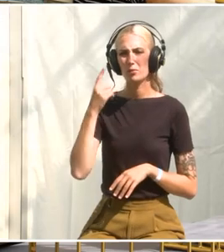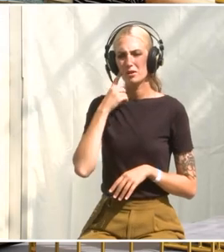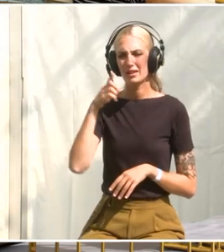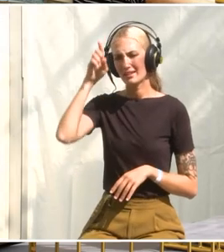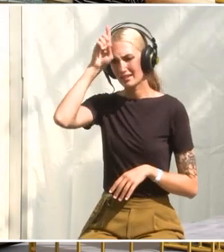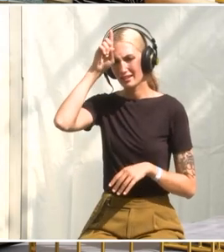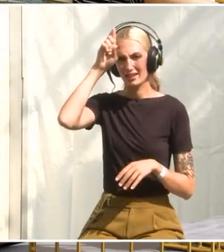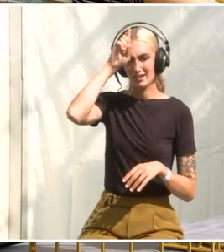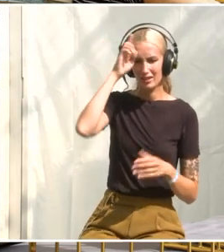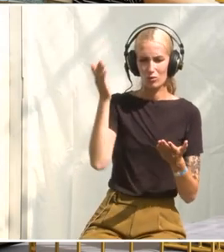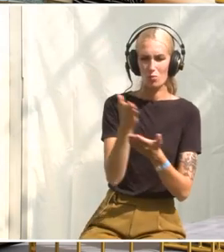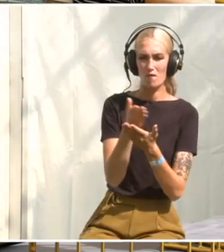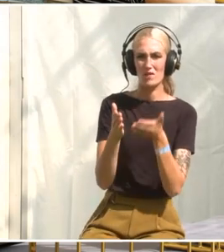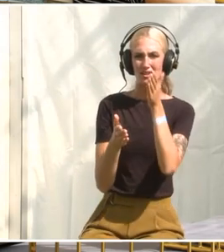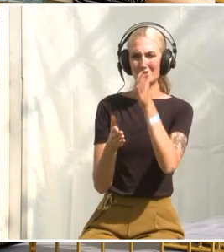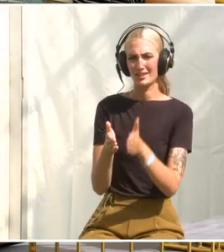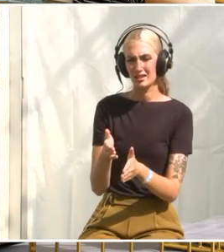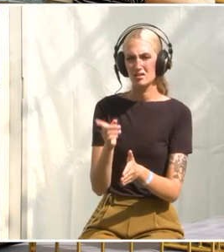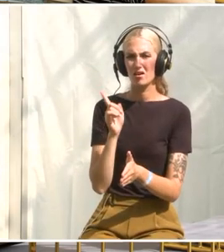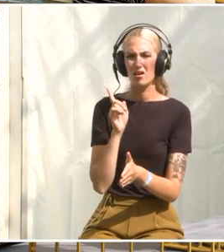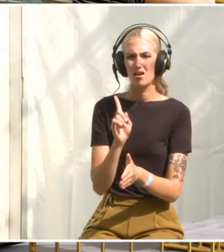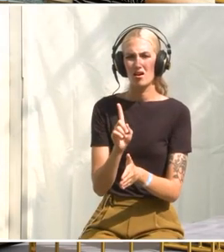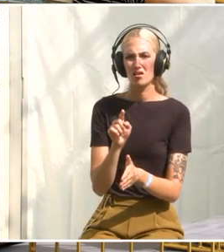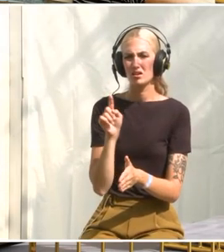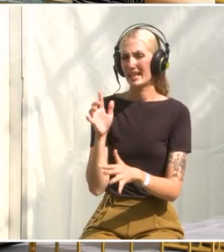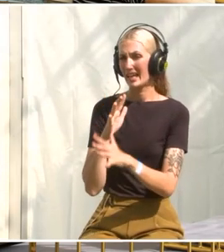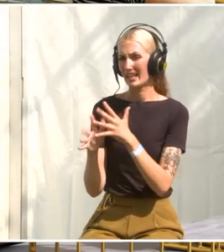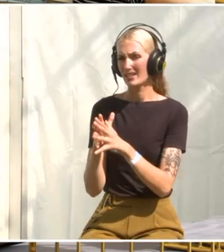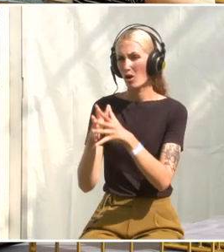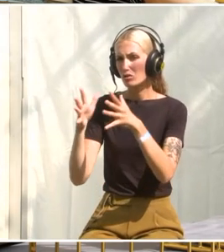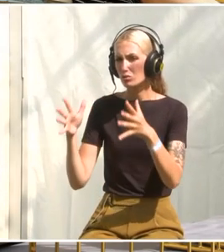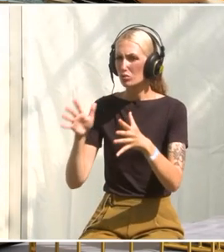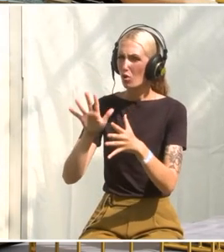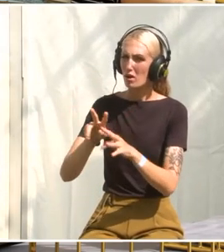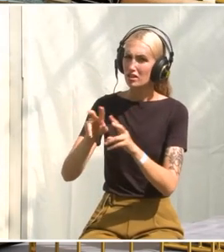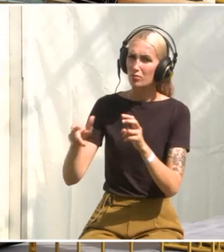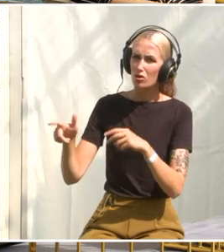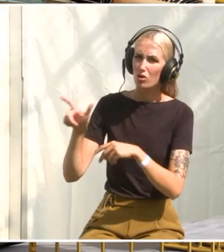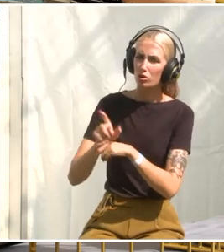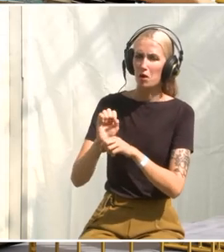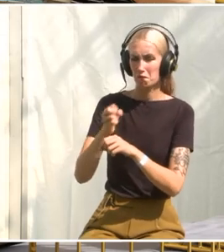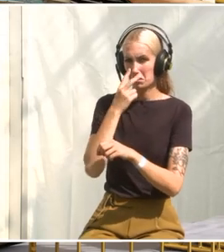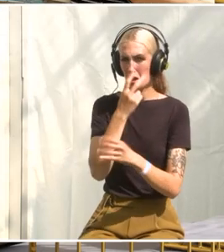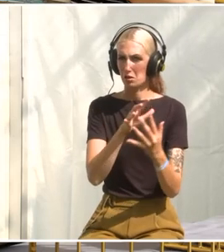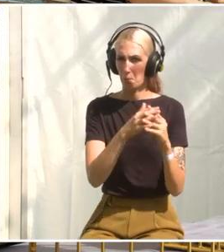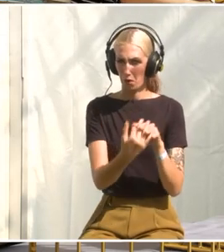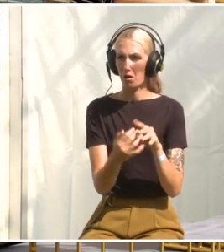but is it still like a big city phenomenon, or do you see also it triggering down to smaller